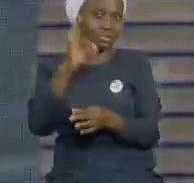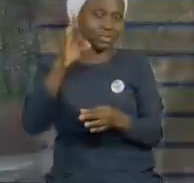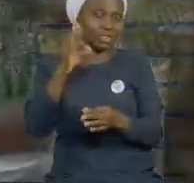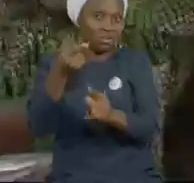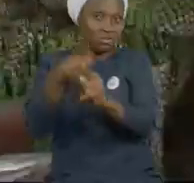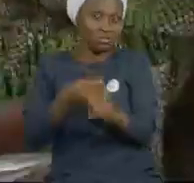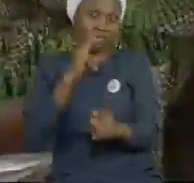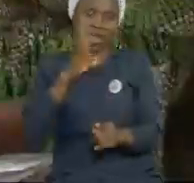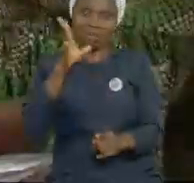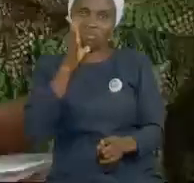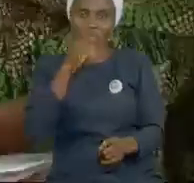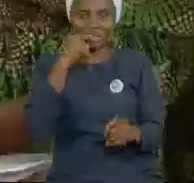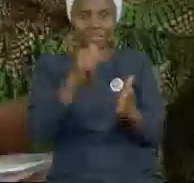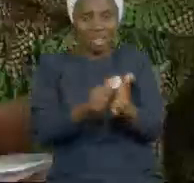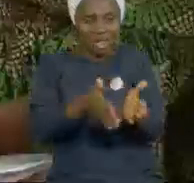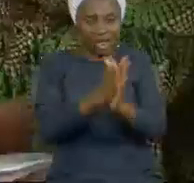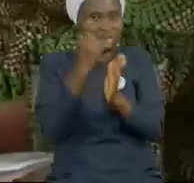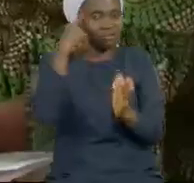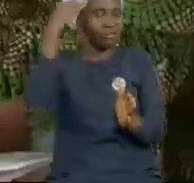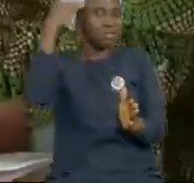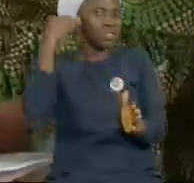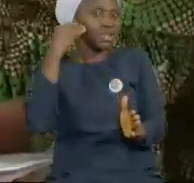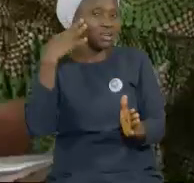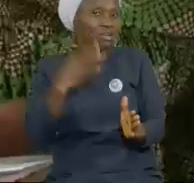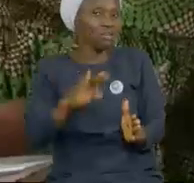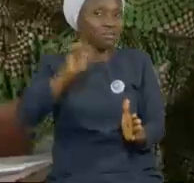Baptist. Retaliation.